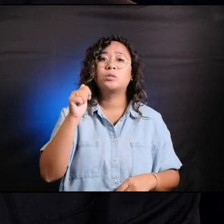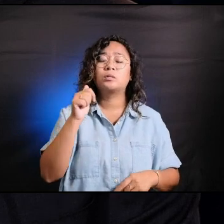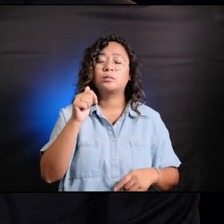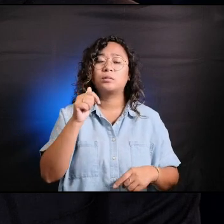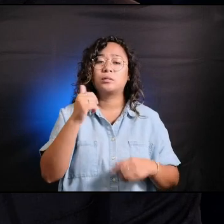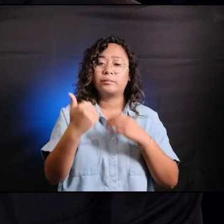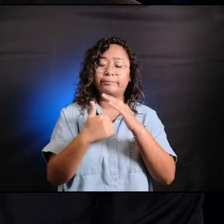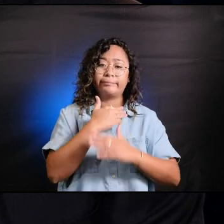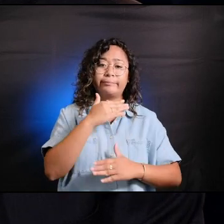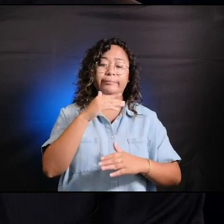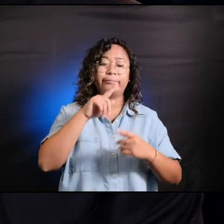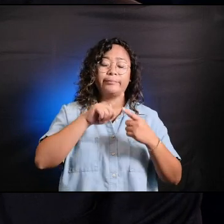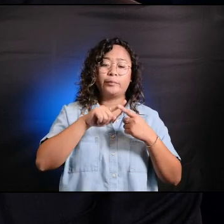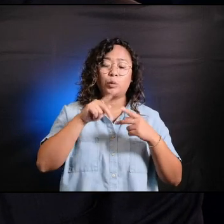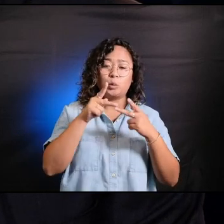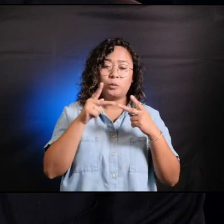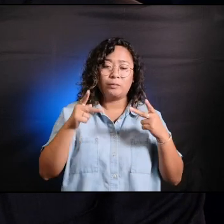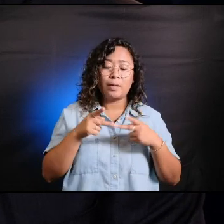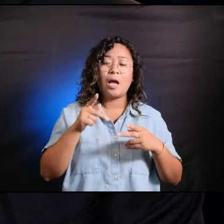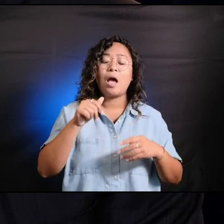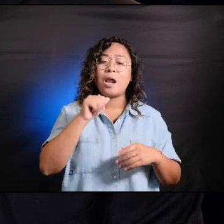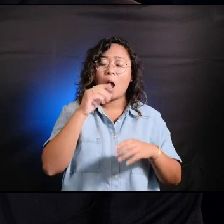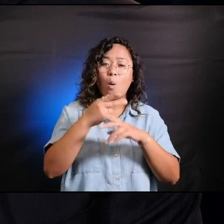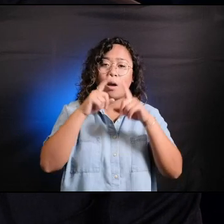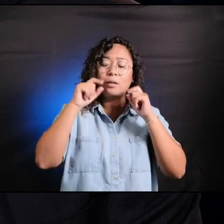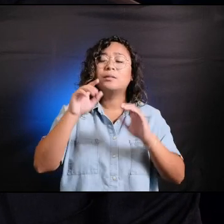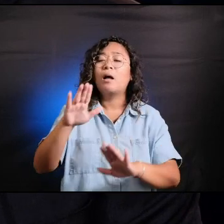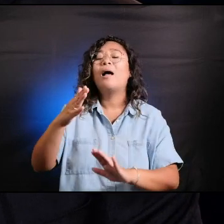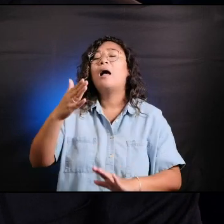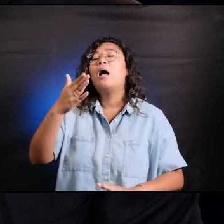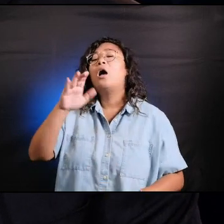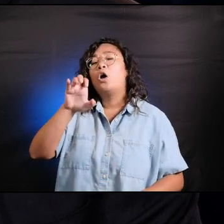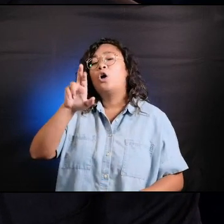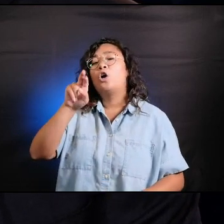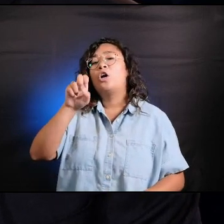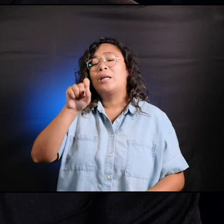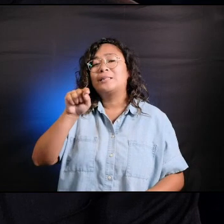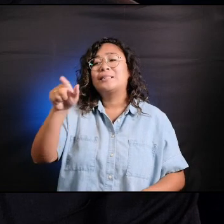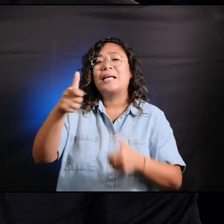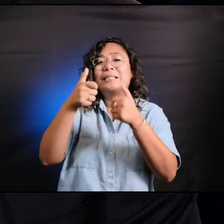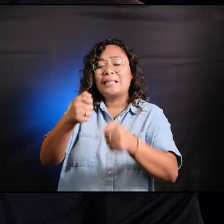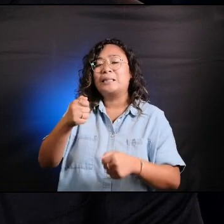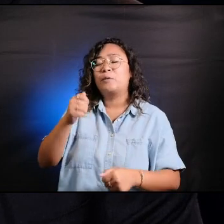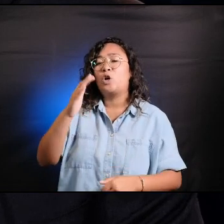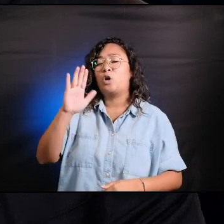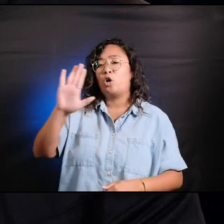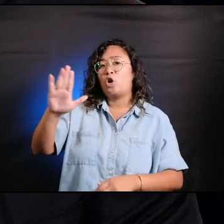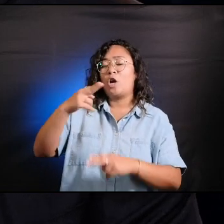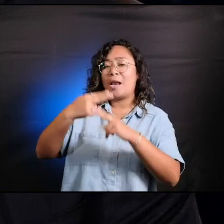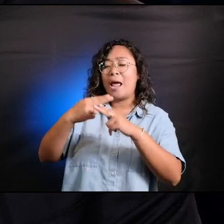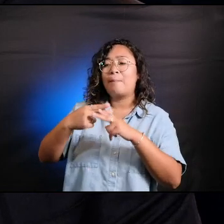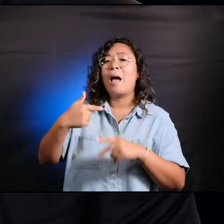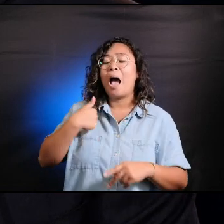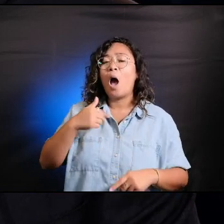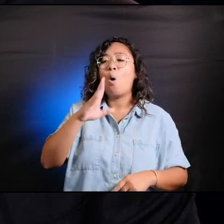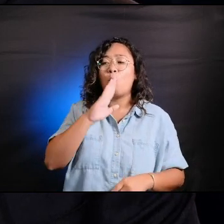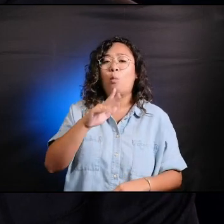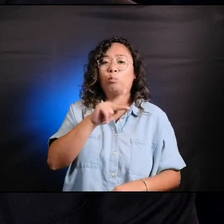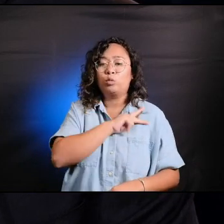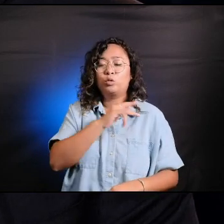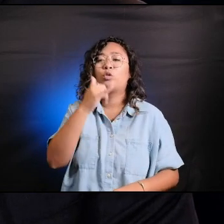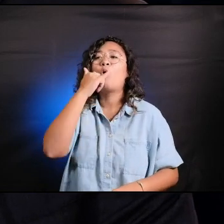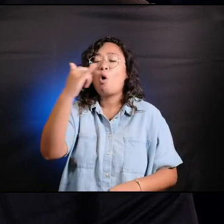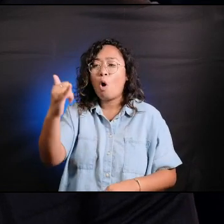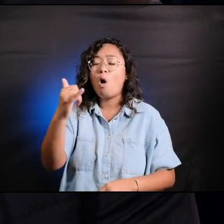but need help? Yeah, good thing, Ernest. You could text me her name and her number. I will call her personally and get